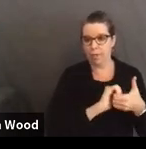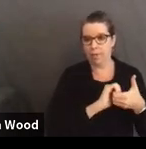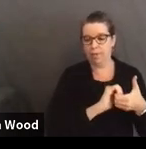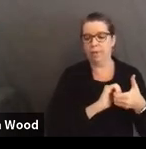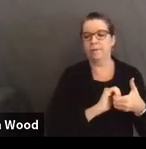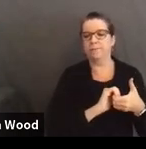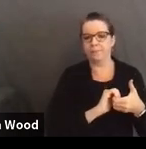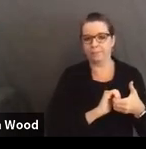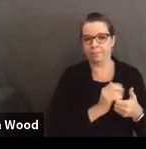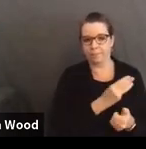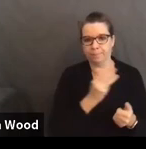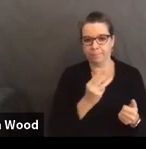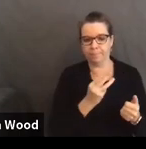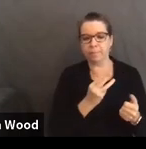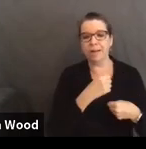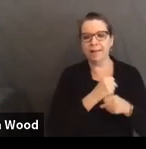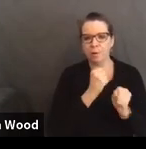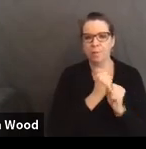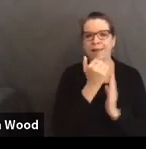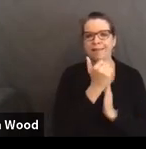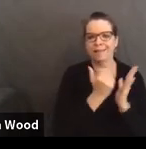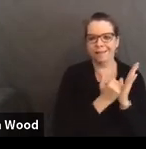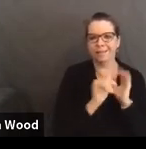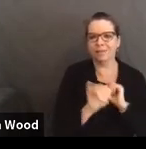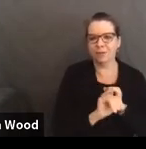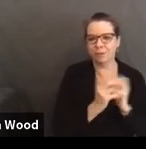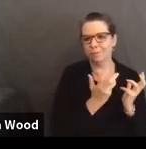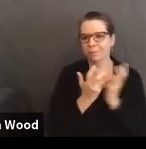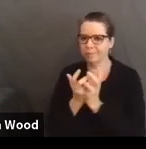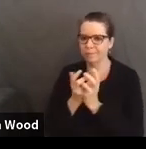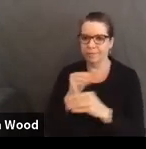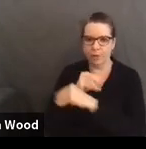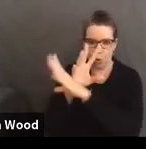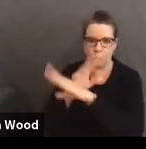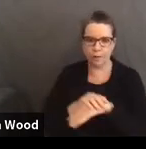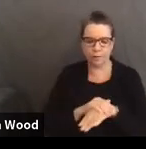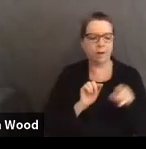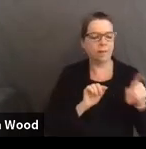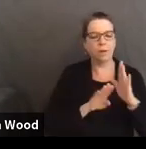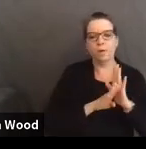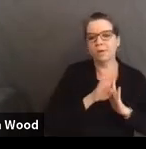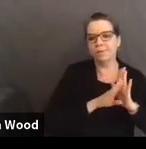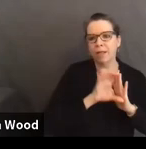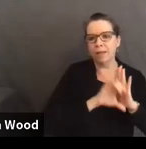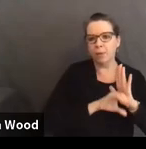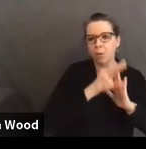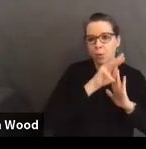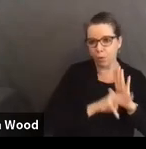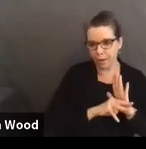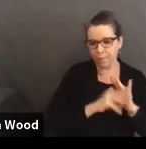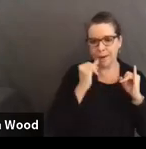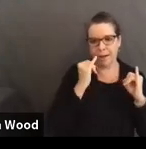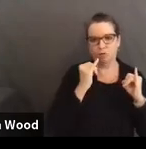materials from are making the lessons and developing the curriculum and